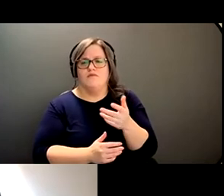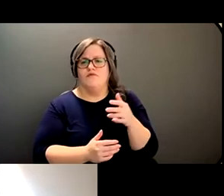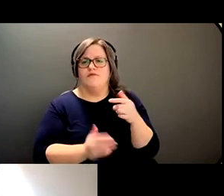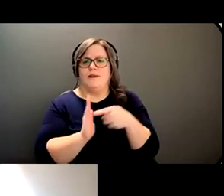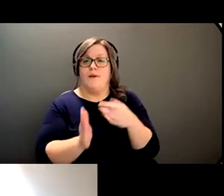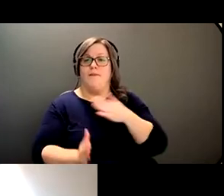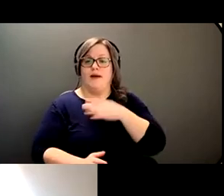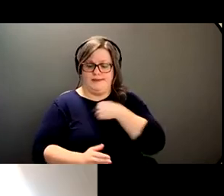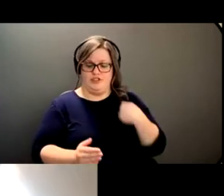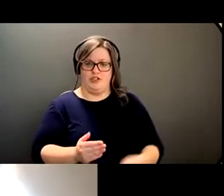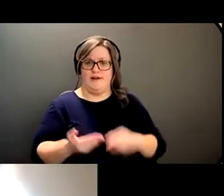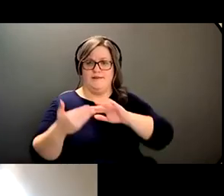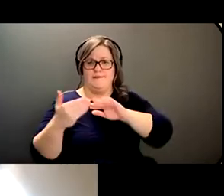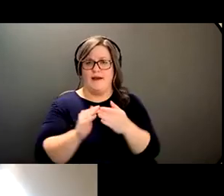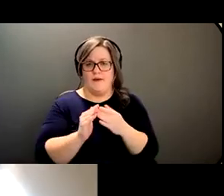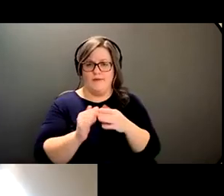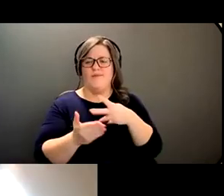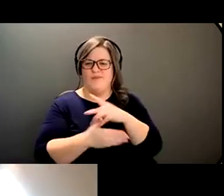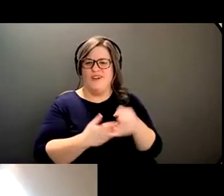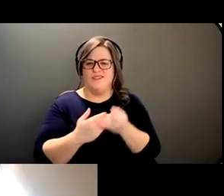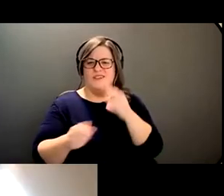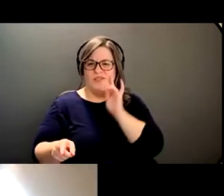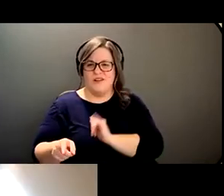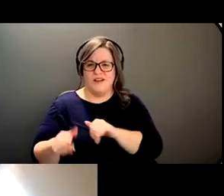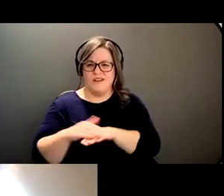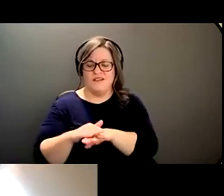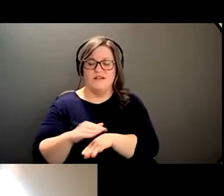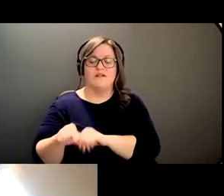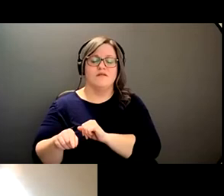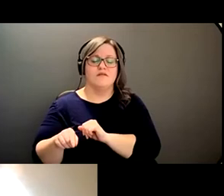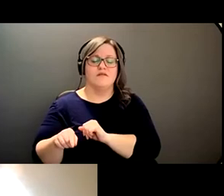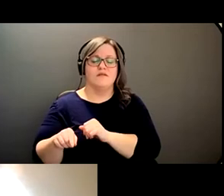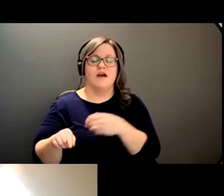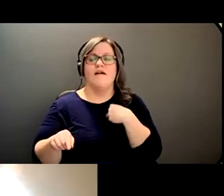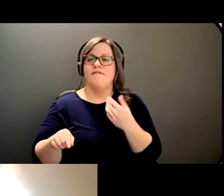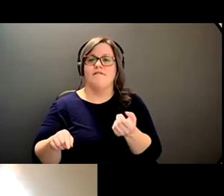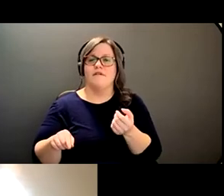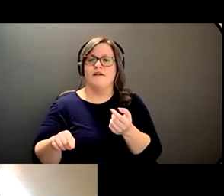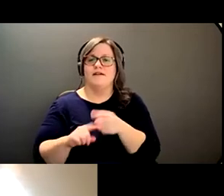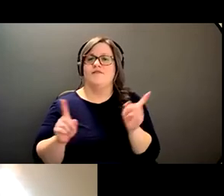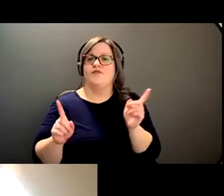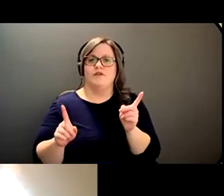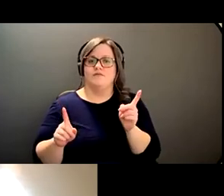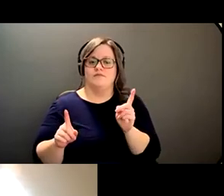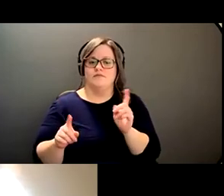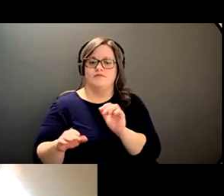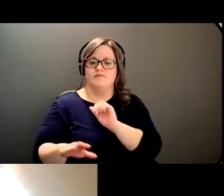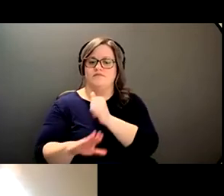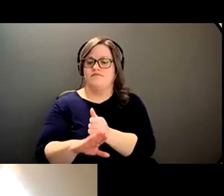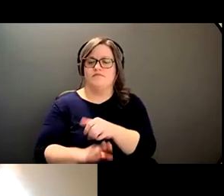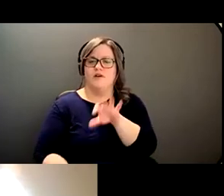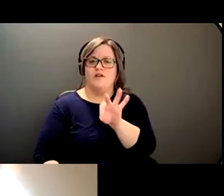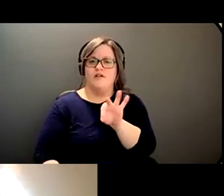is done, but also that there's multiple different formats that we can make the work into so